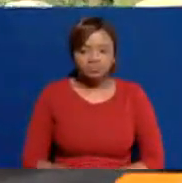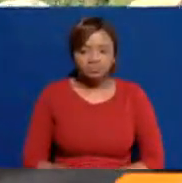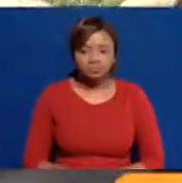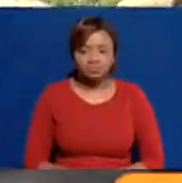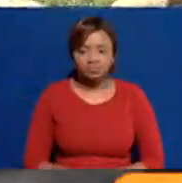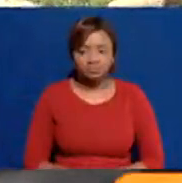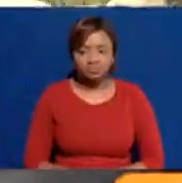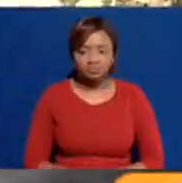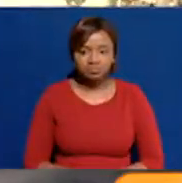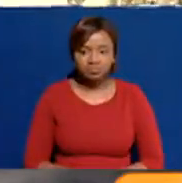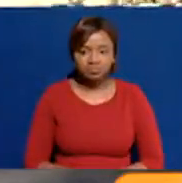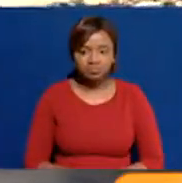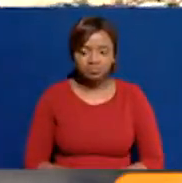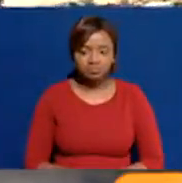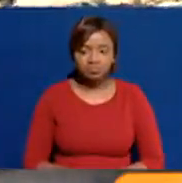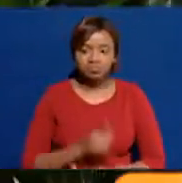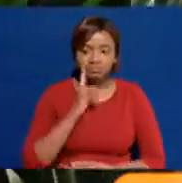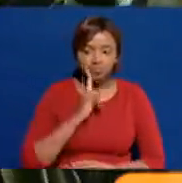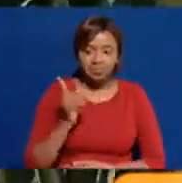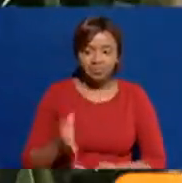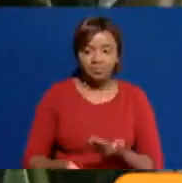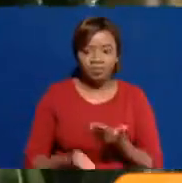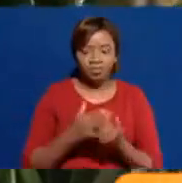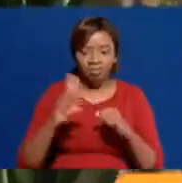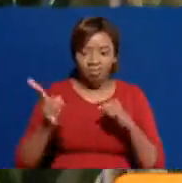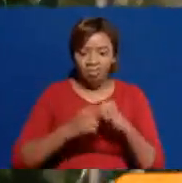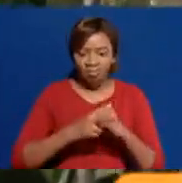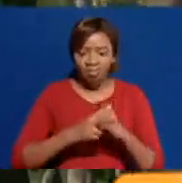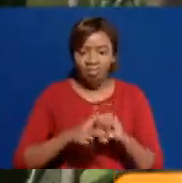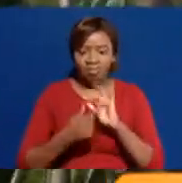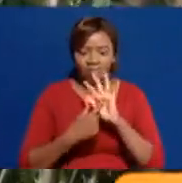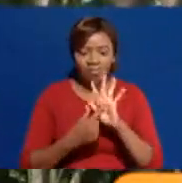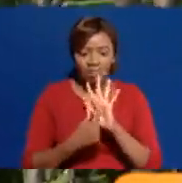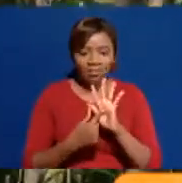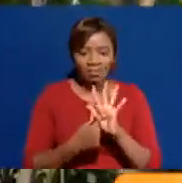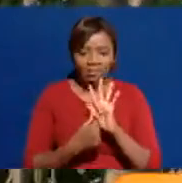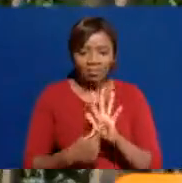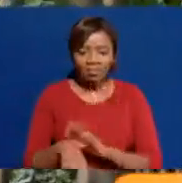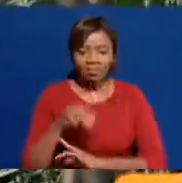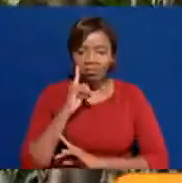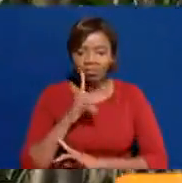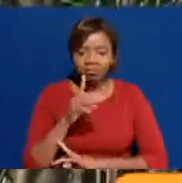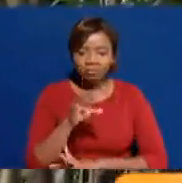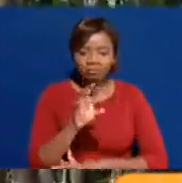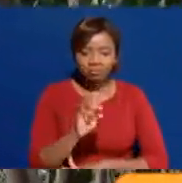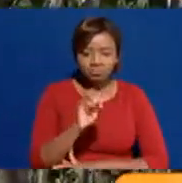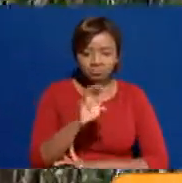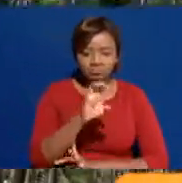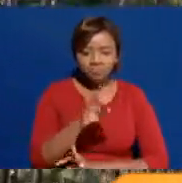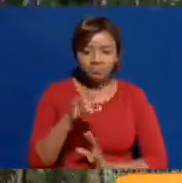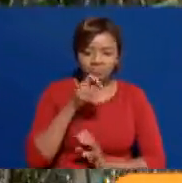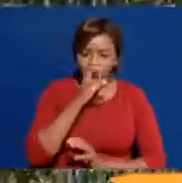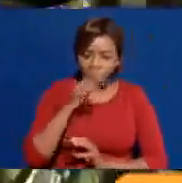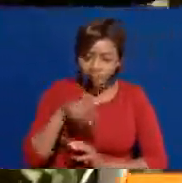The water pan currently serves seven schemes, including the Oloibor Oingoni Irrigation Scheme, where we meet